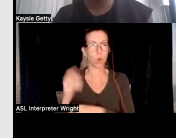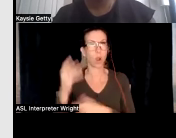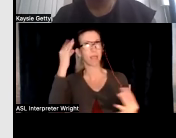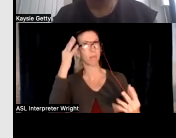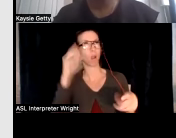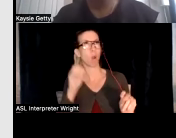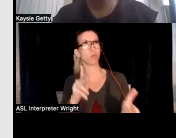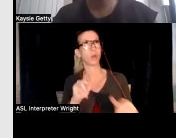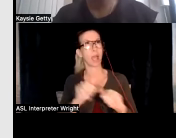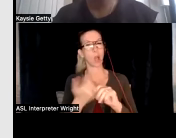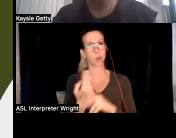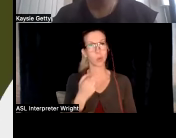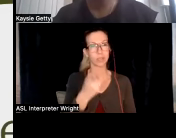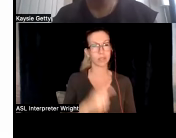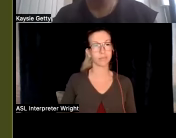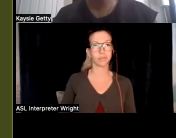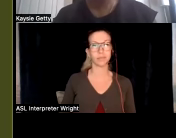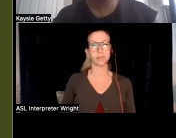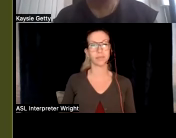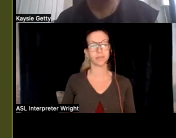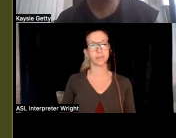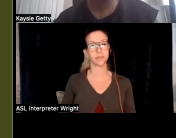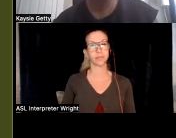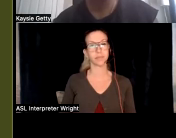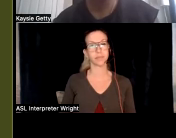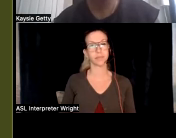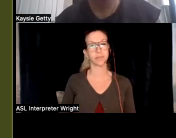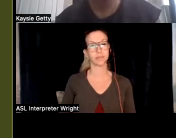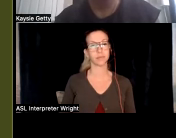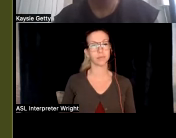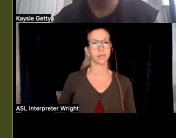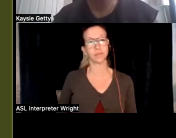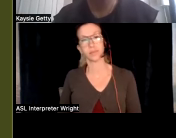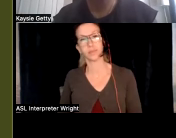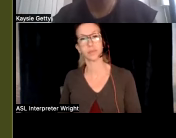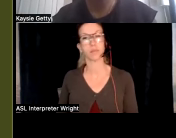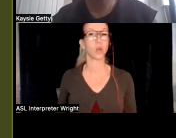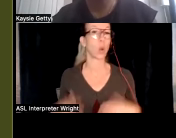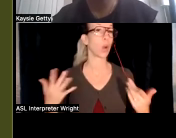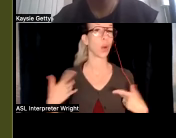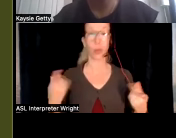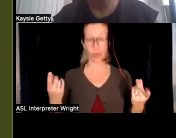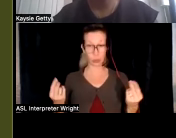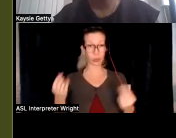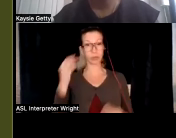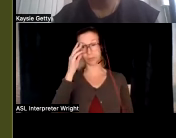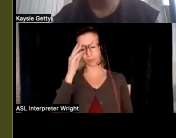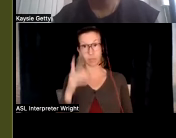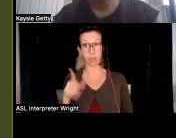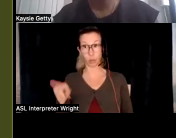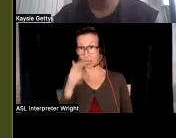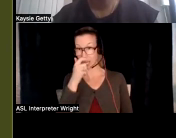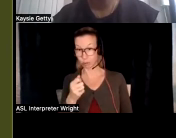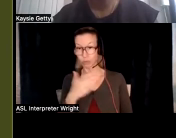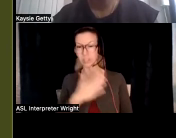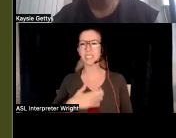Thrive. We can go to our next. So just in terms of what we do, if any of this is of interest to you, please reach